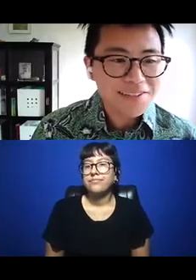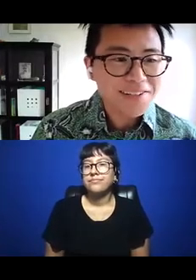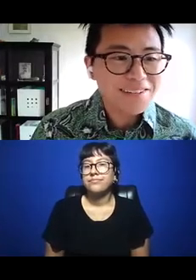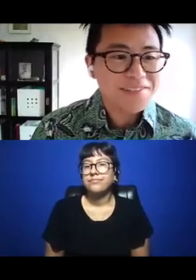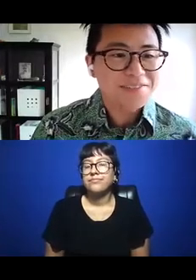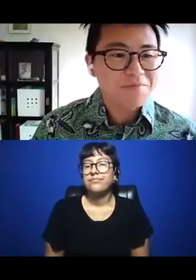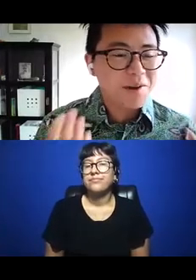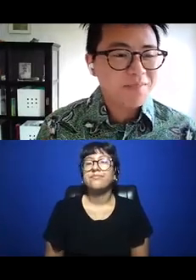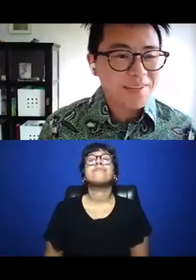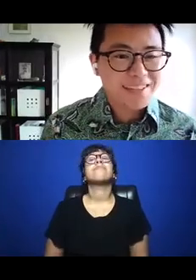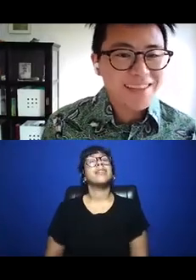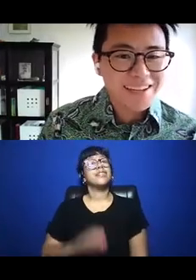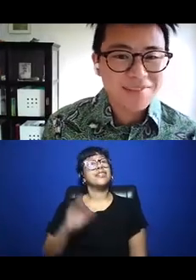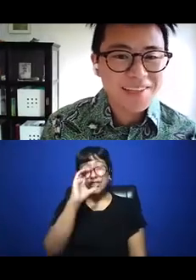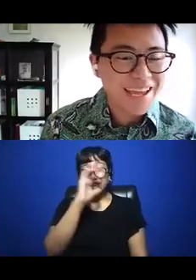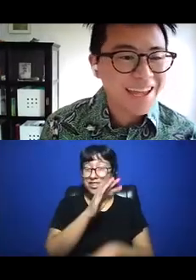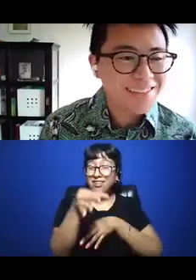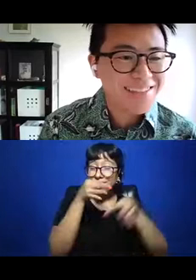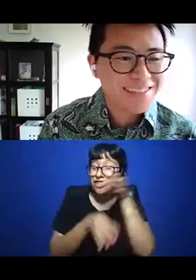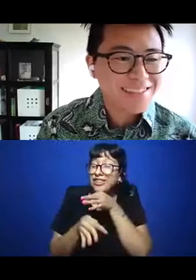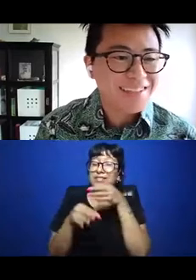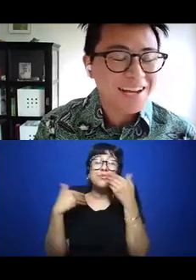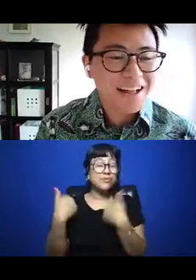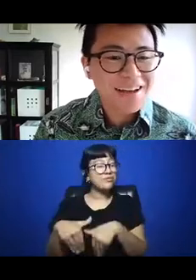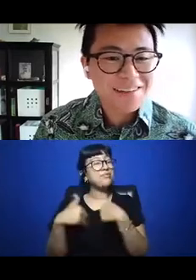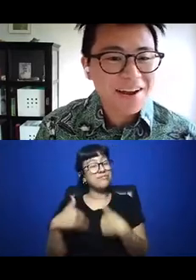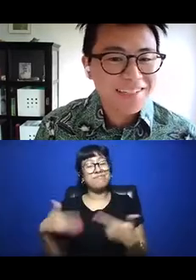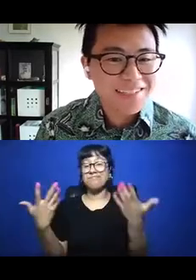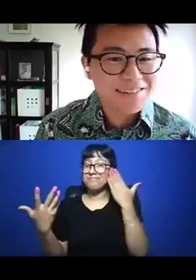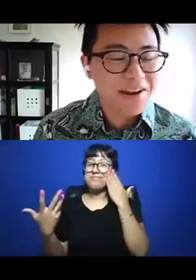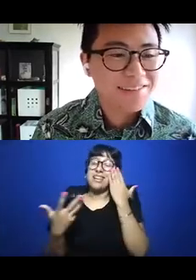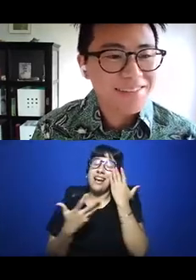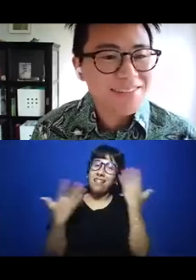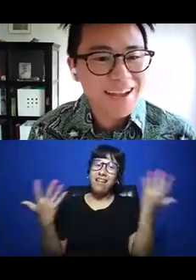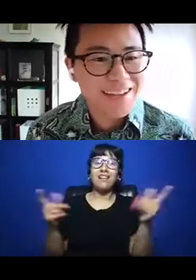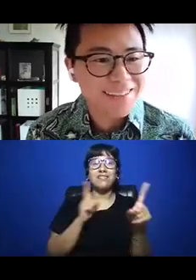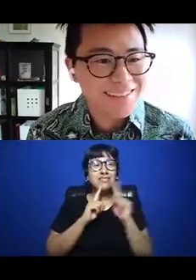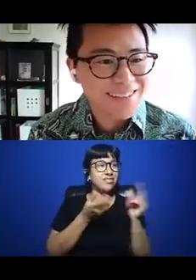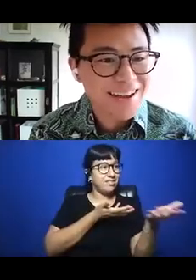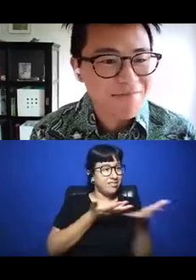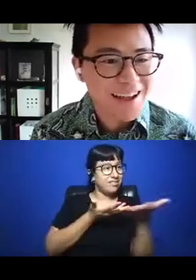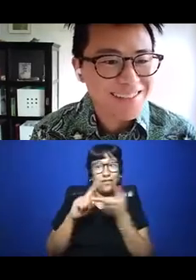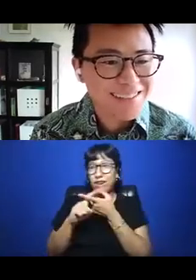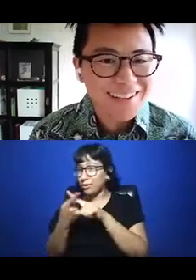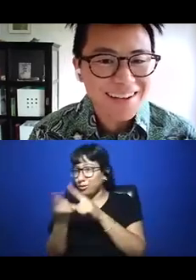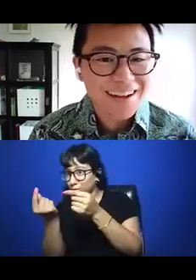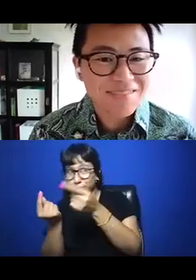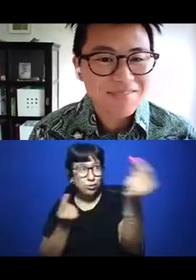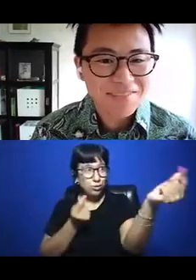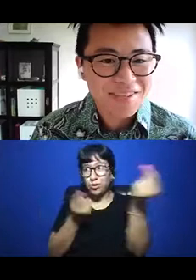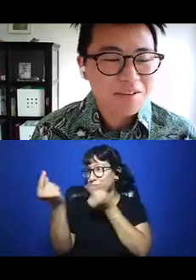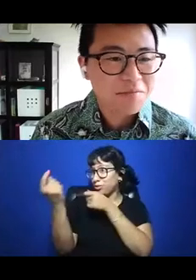Finding alternatives is remarkably, like, it really takes a lot of talking to friends and comrades